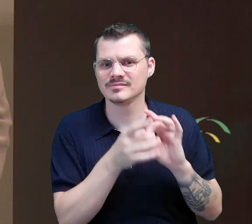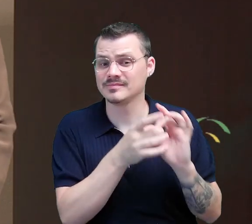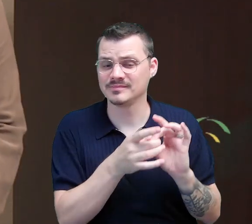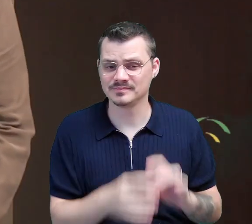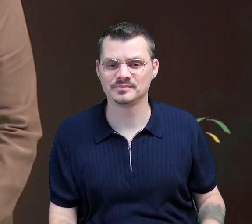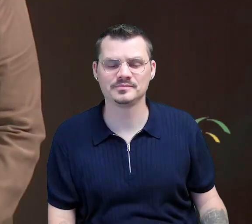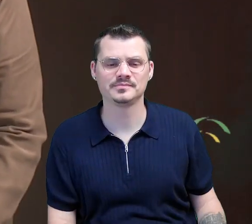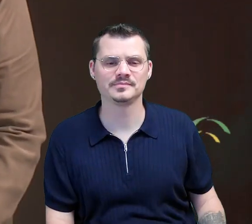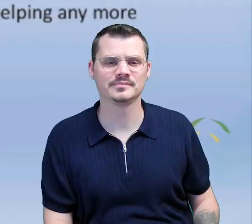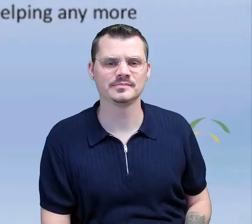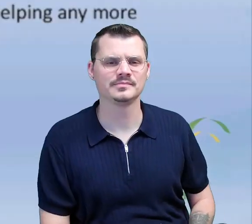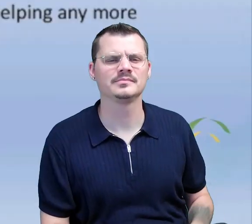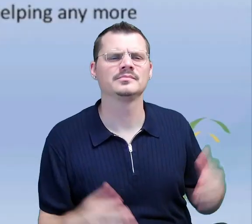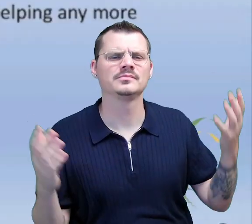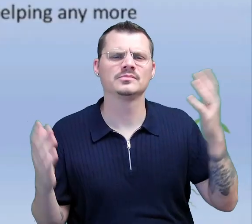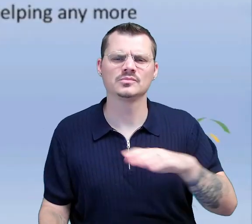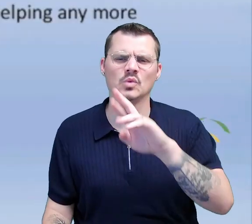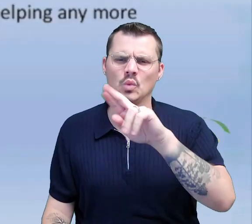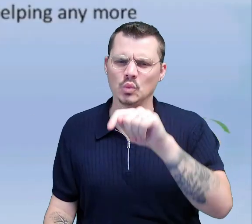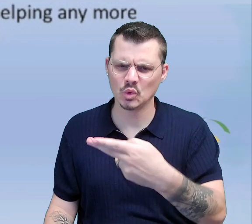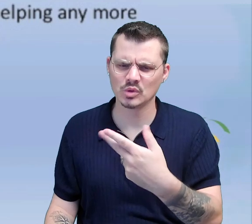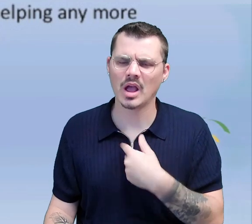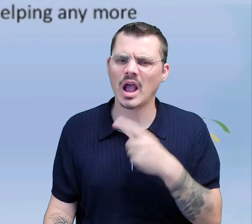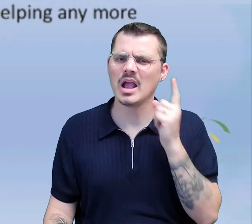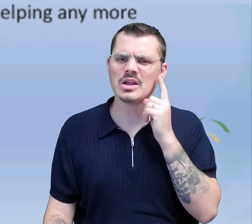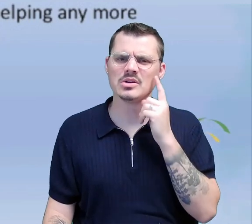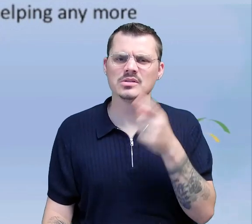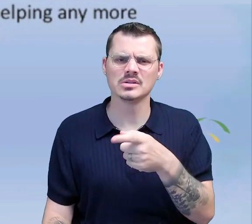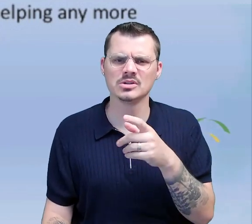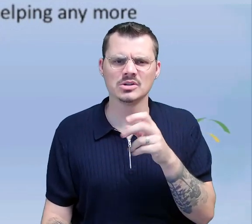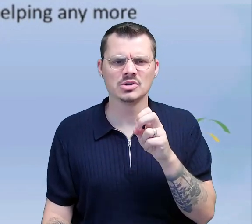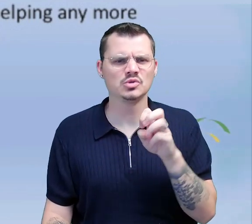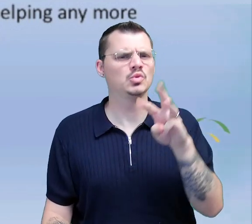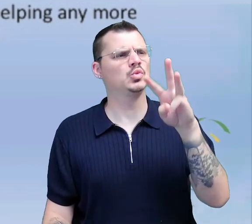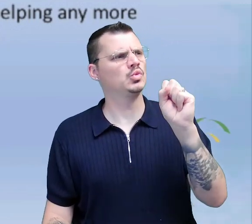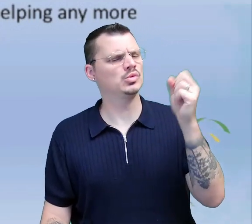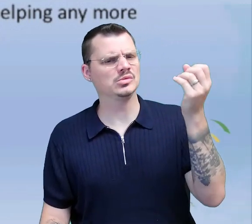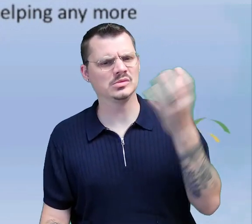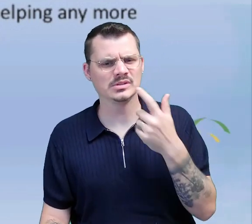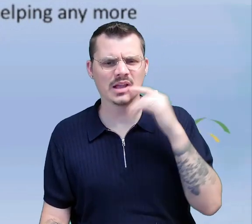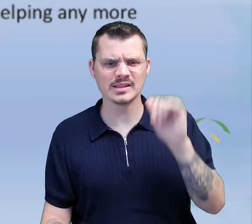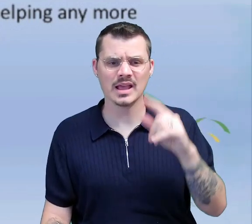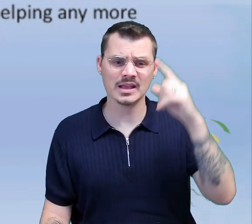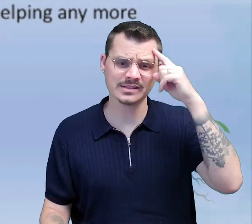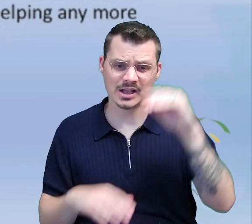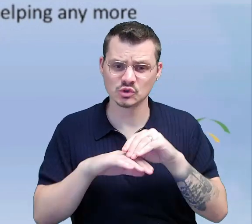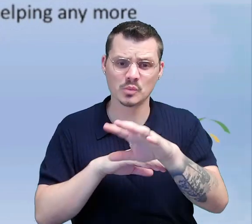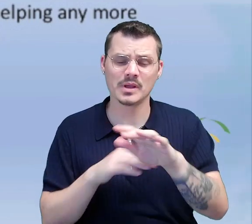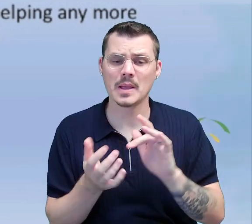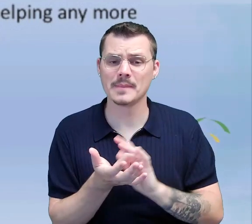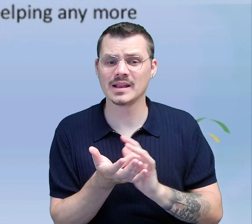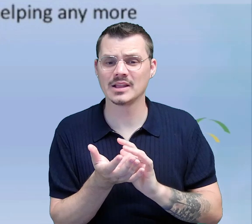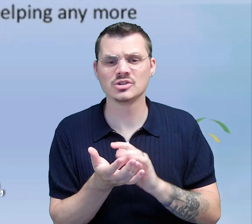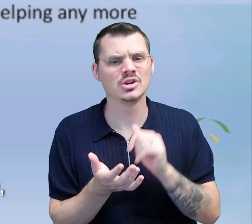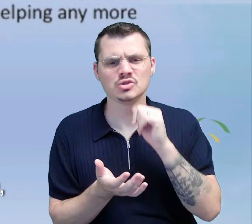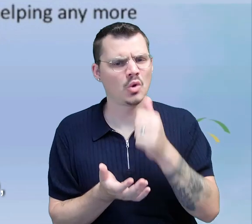collaborations. But Ruth, I hear this news item that says psychotropic